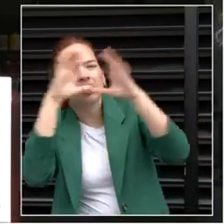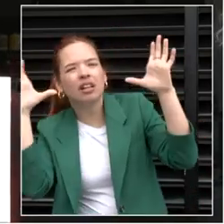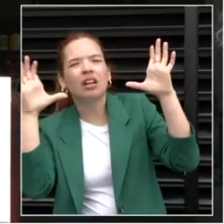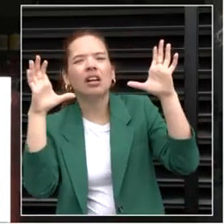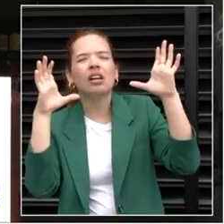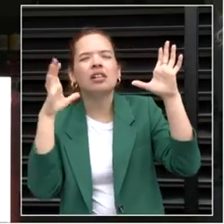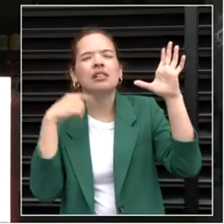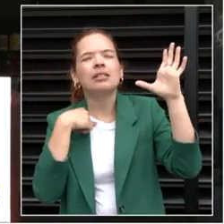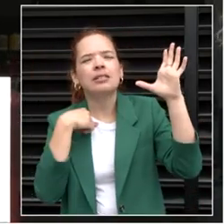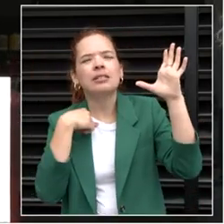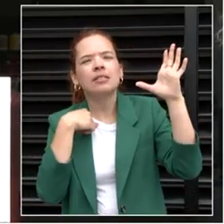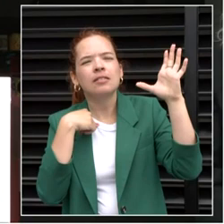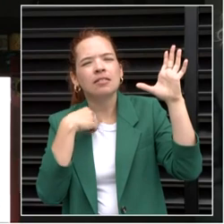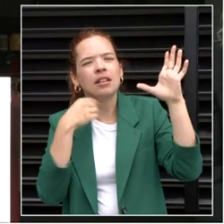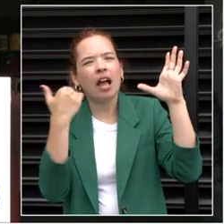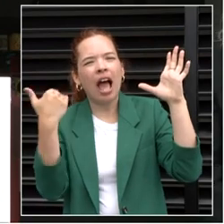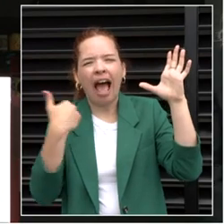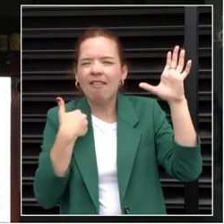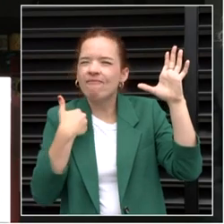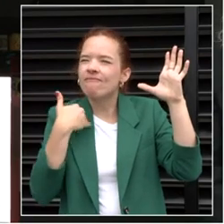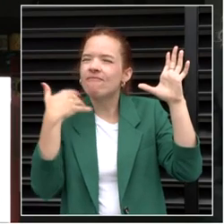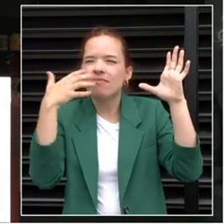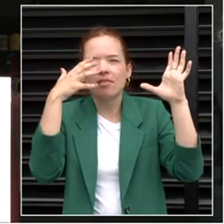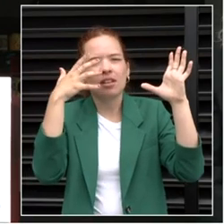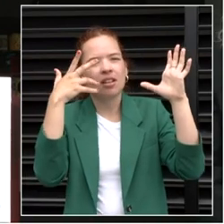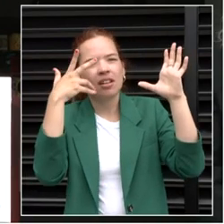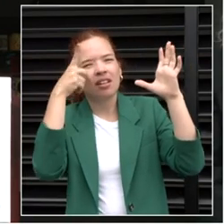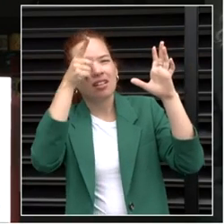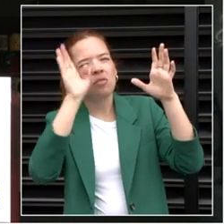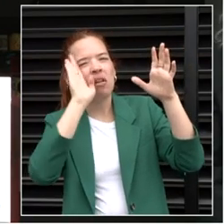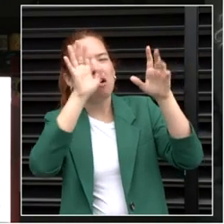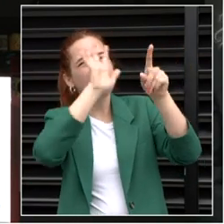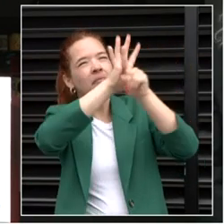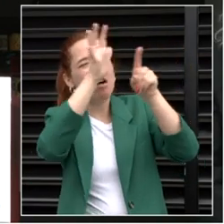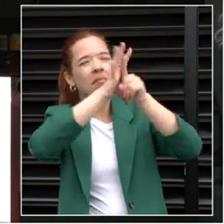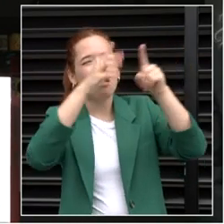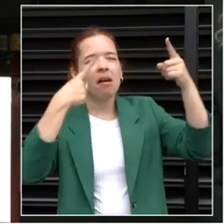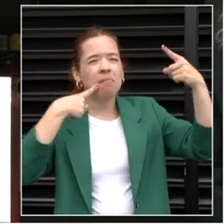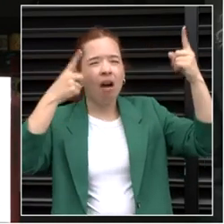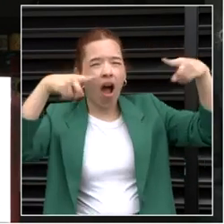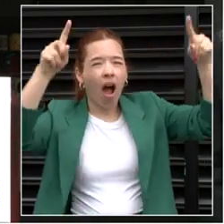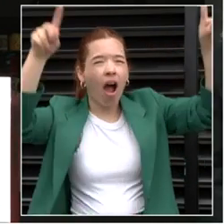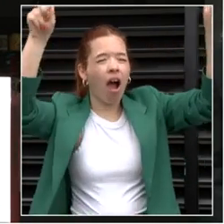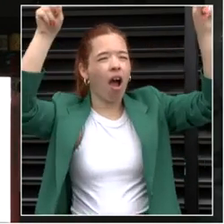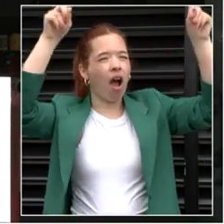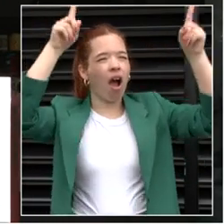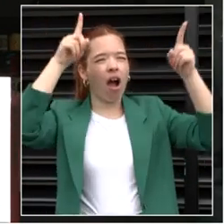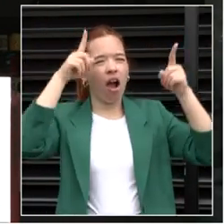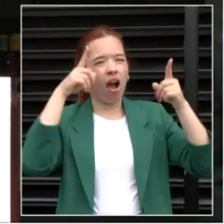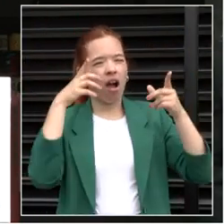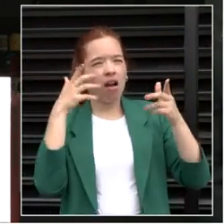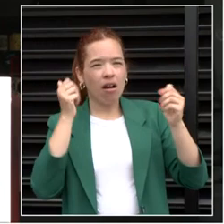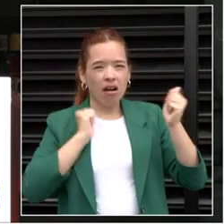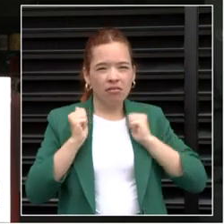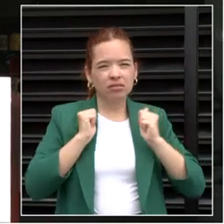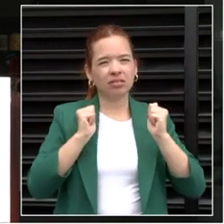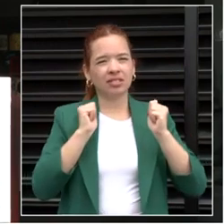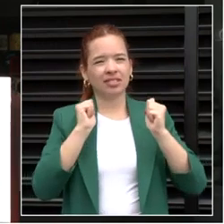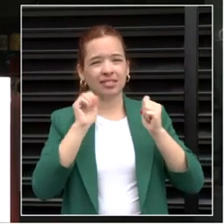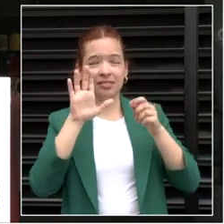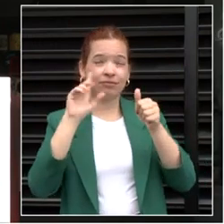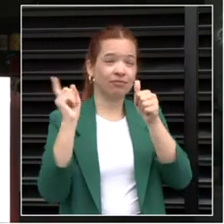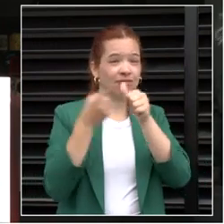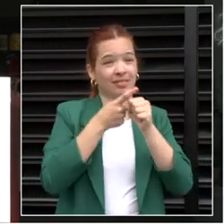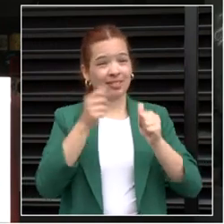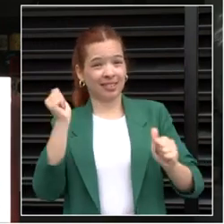but let's do, I don't want it to stop after one night, so I thought, well, we'll be open 44 years. Let's do 44 of